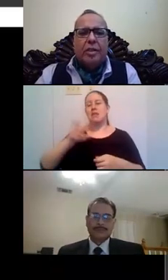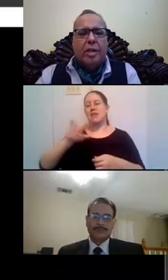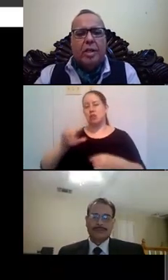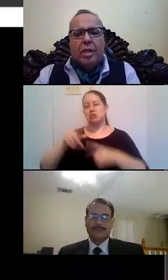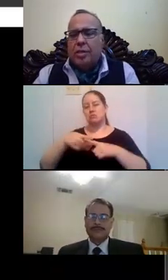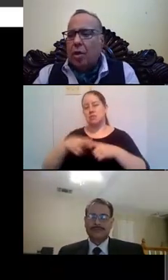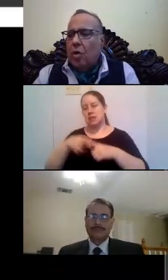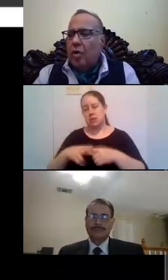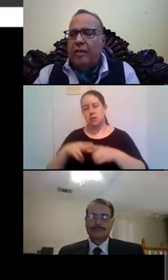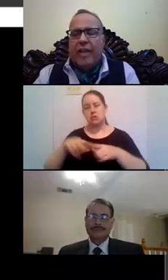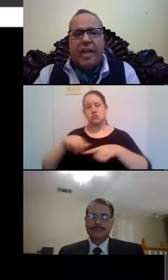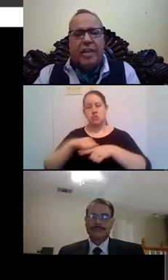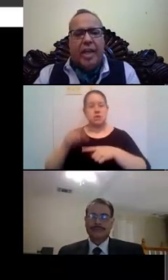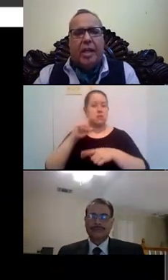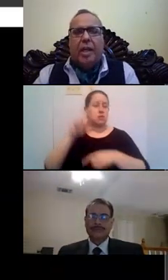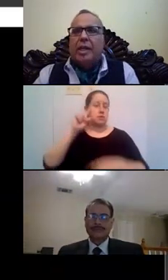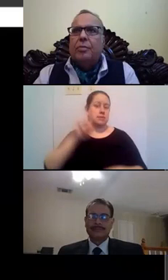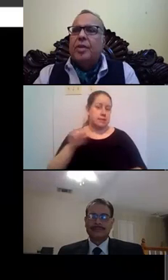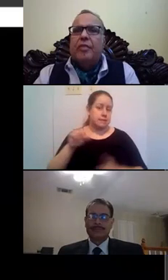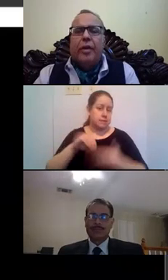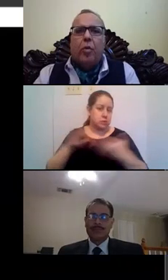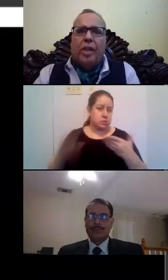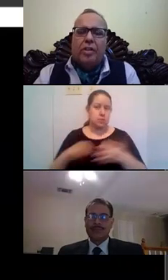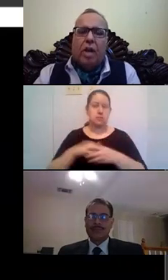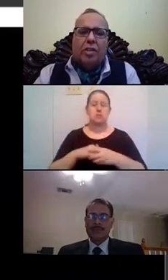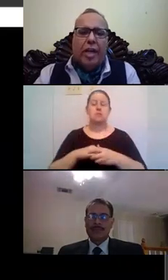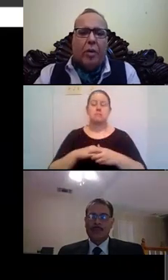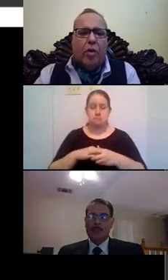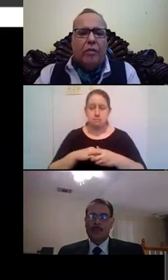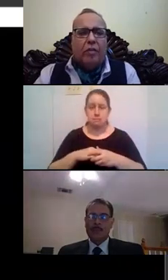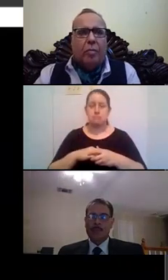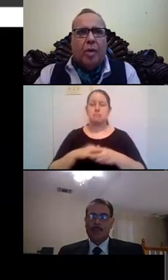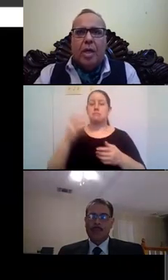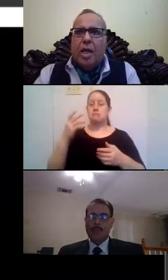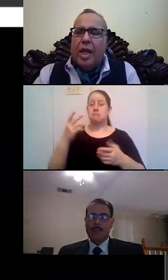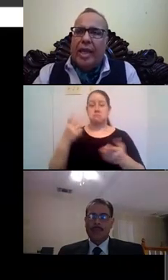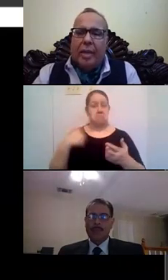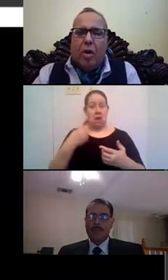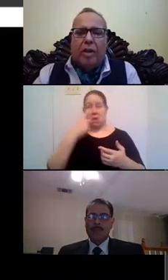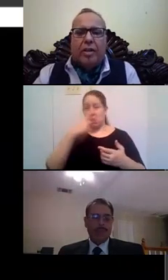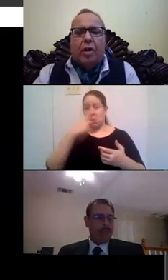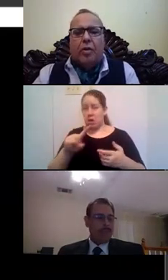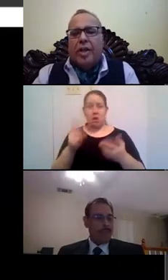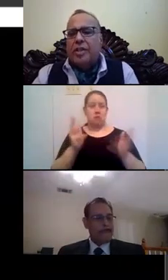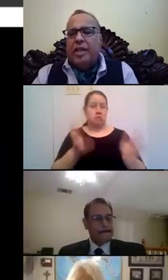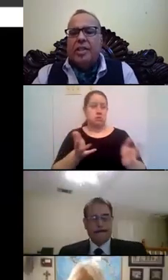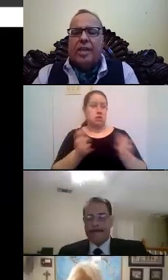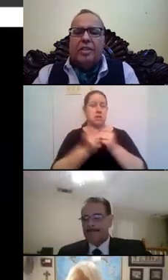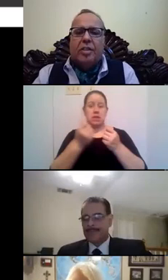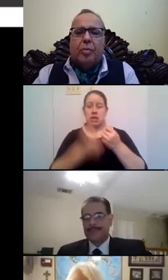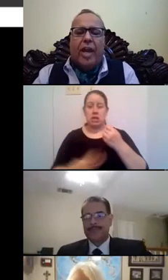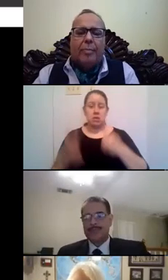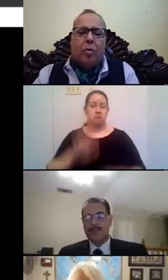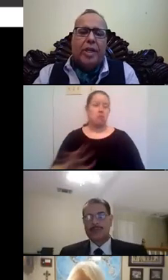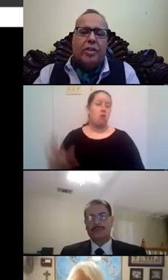students. So if anything, I'd be very willing to talk to anyone from any part of our great state of